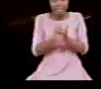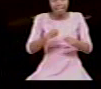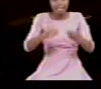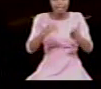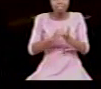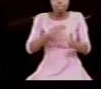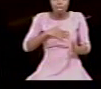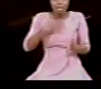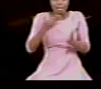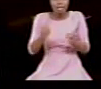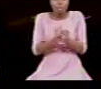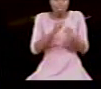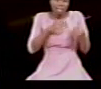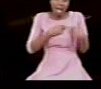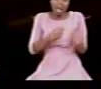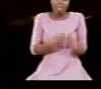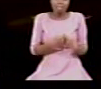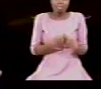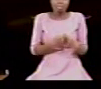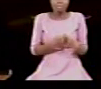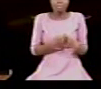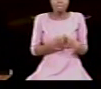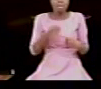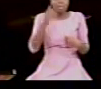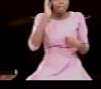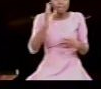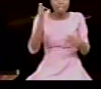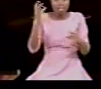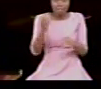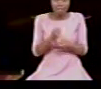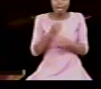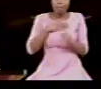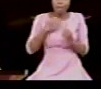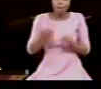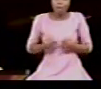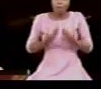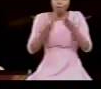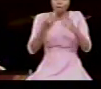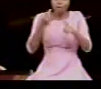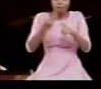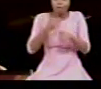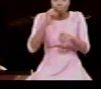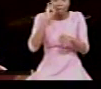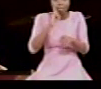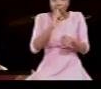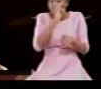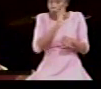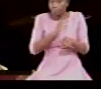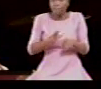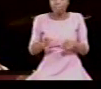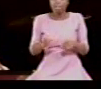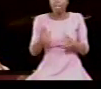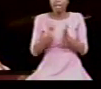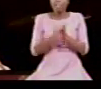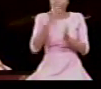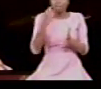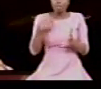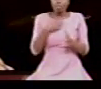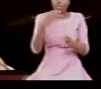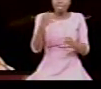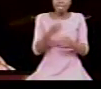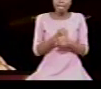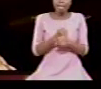willingly with his heart. Ye shall take my offering from Israelites. That's why we take offering